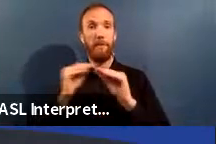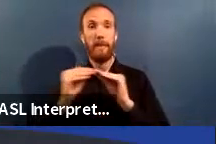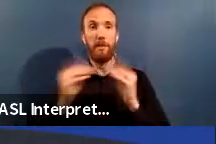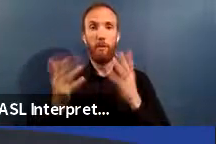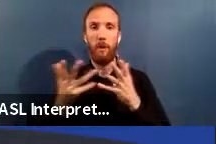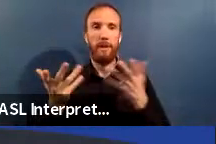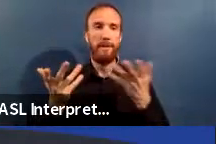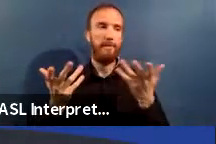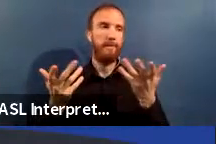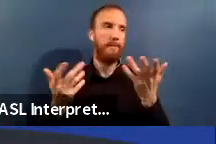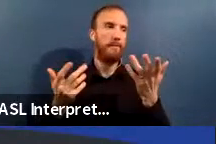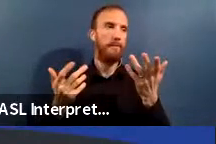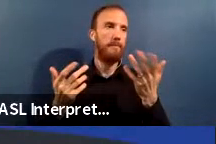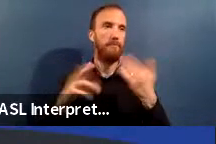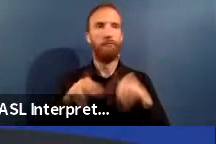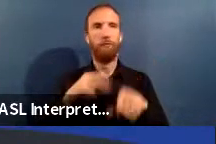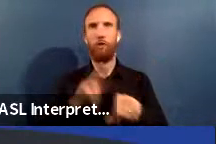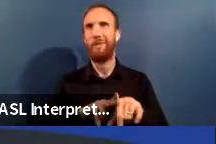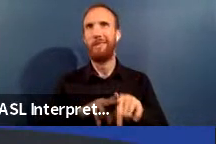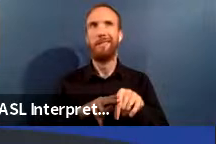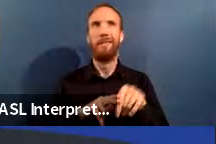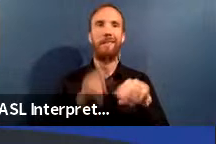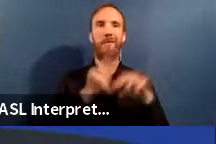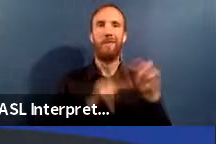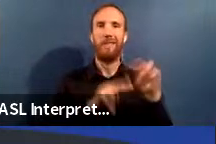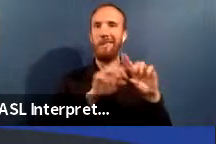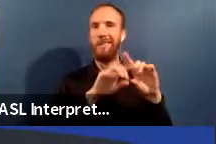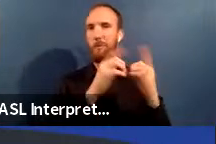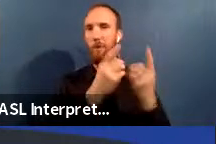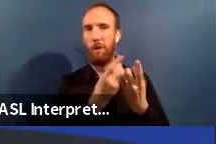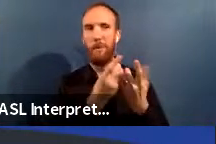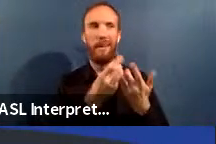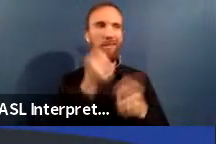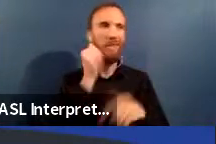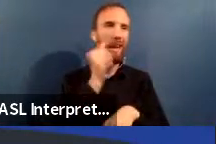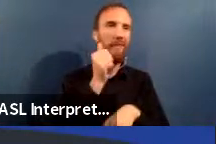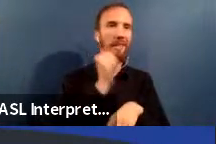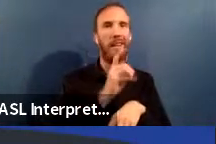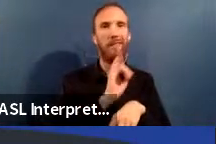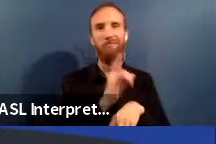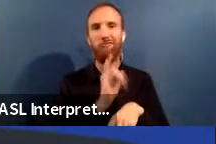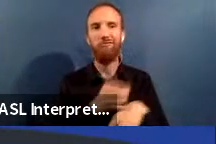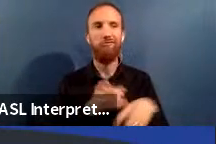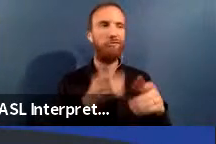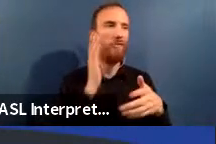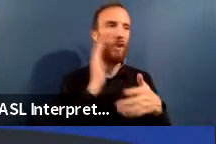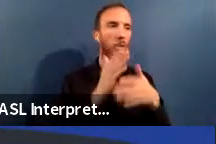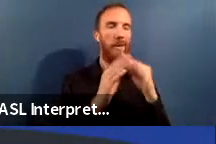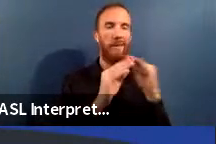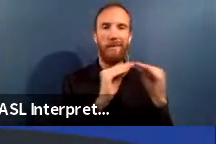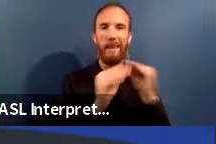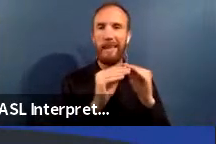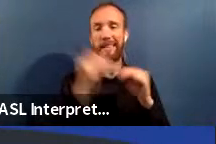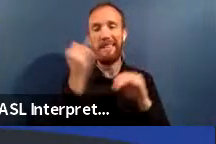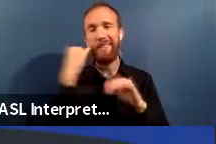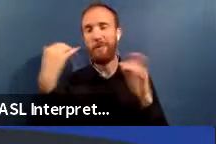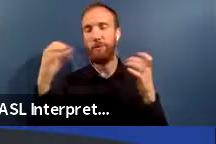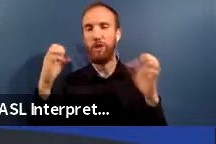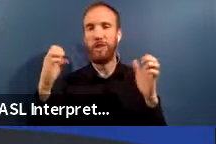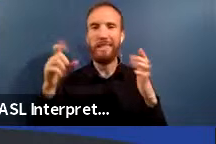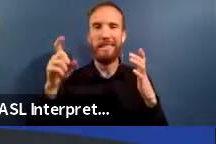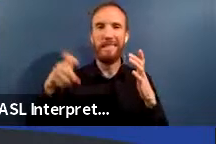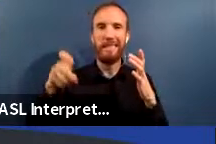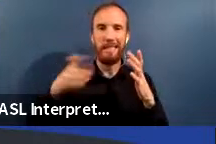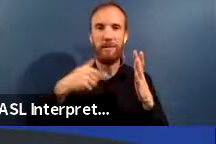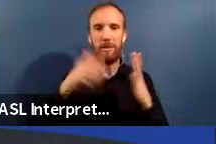the facilities department for day-to-day maintenance or emergency issues, or as buildings and accessibility